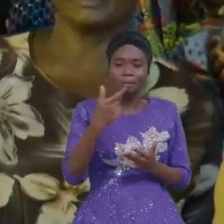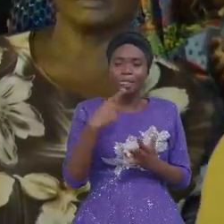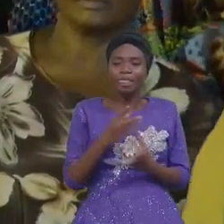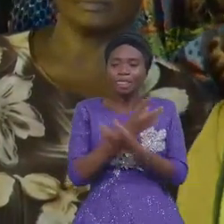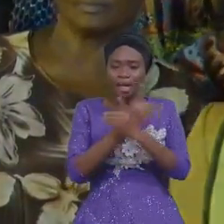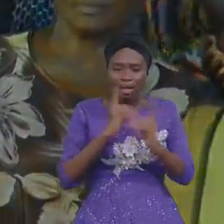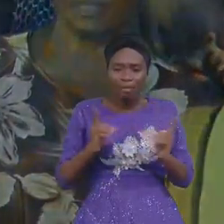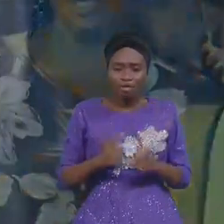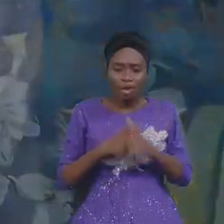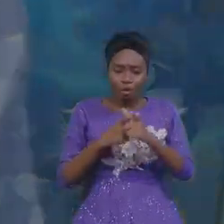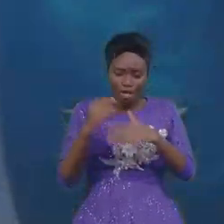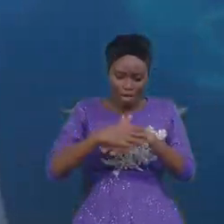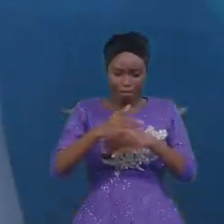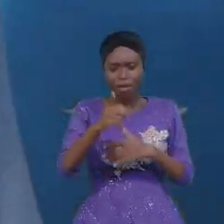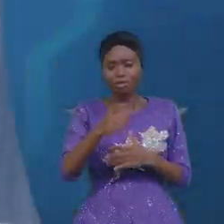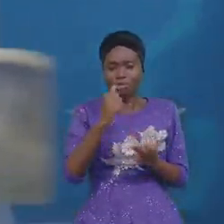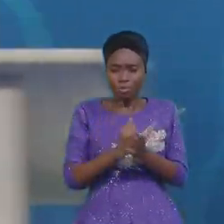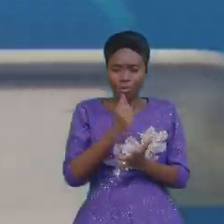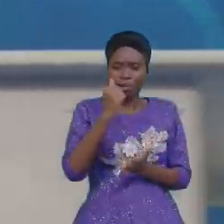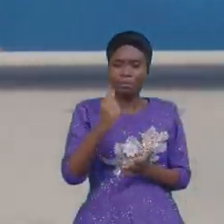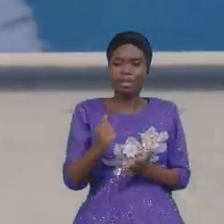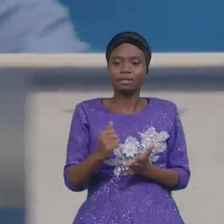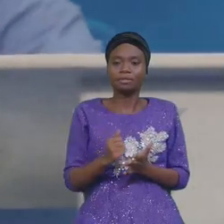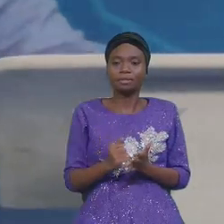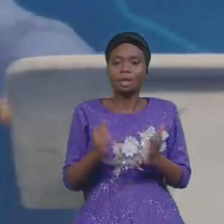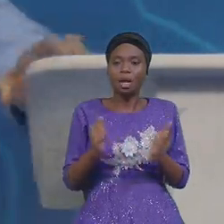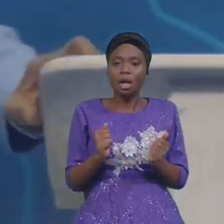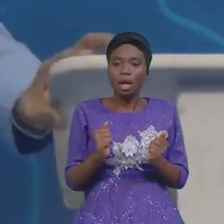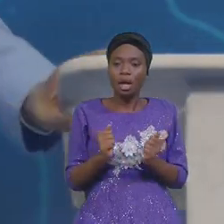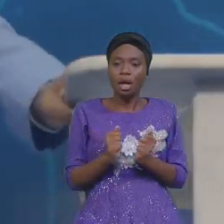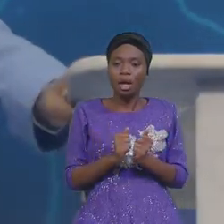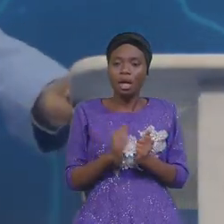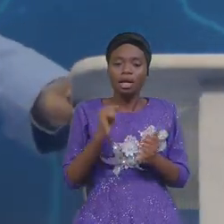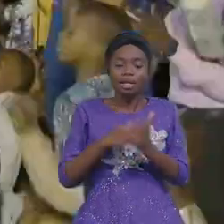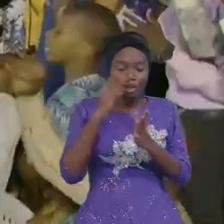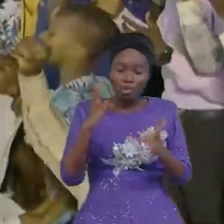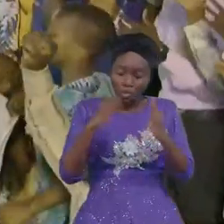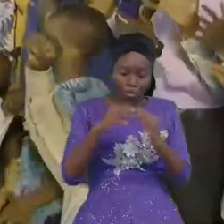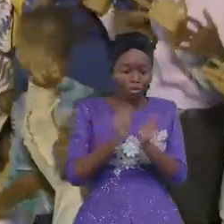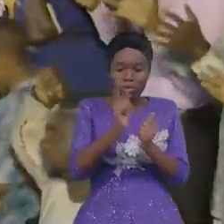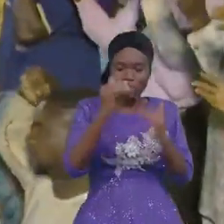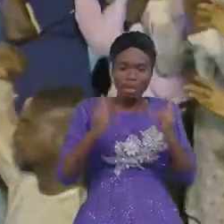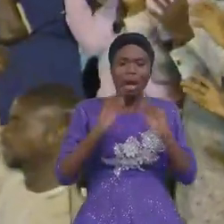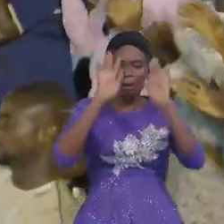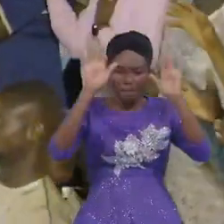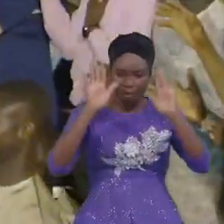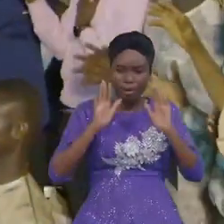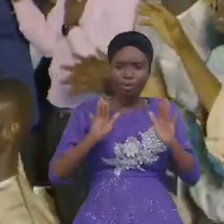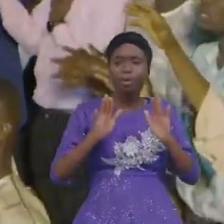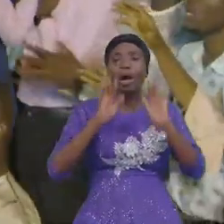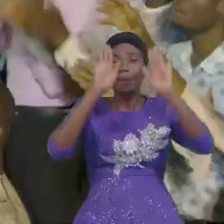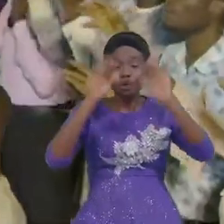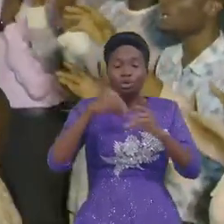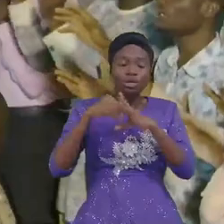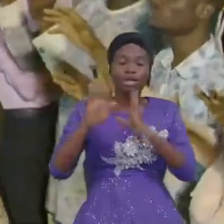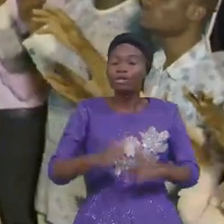Deliverance running after you. It will catch up with you right now. Miracle. Miracle in your